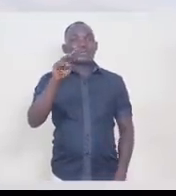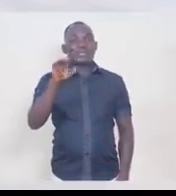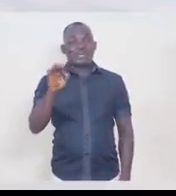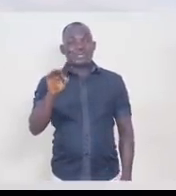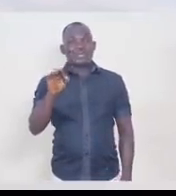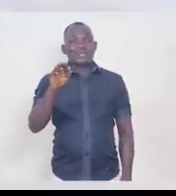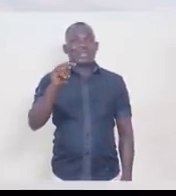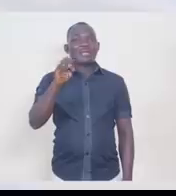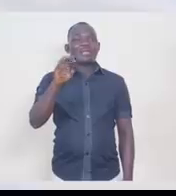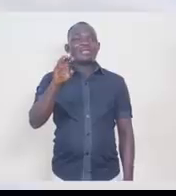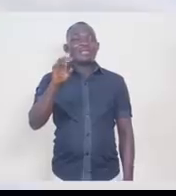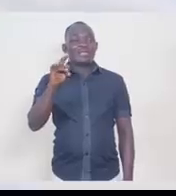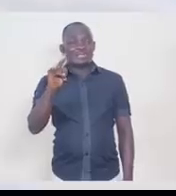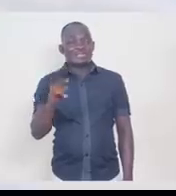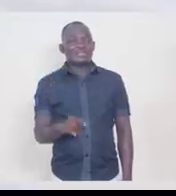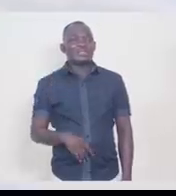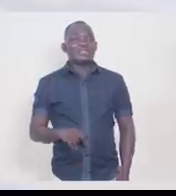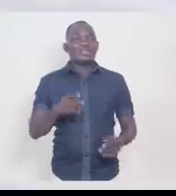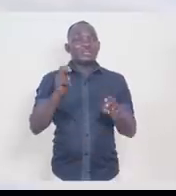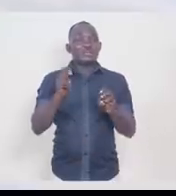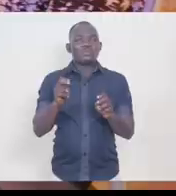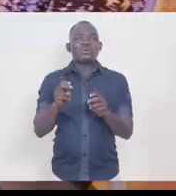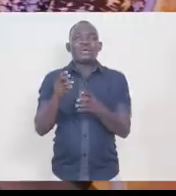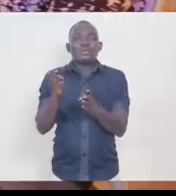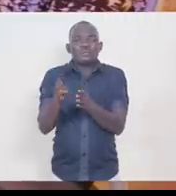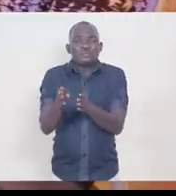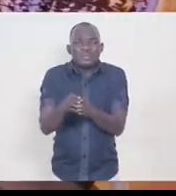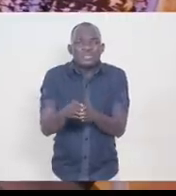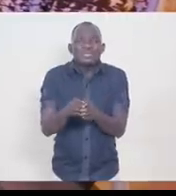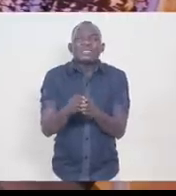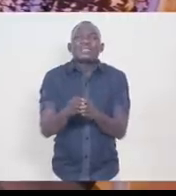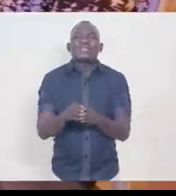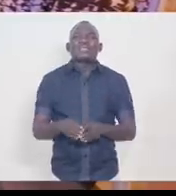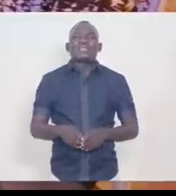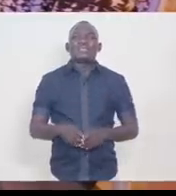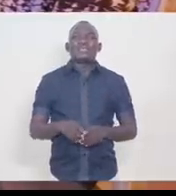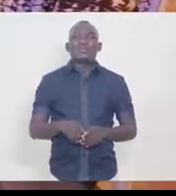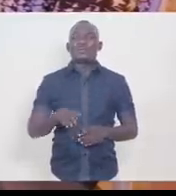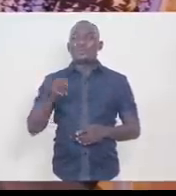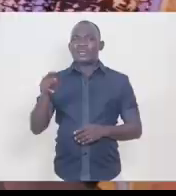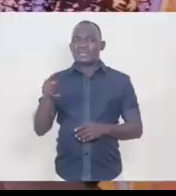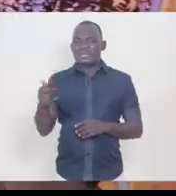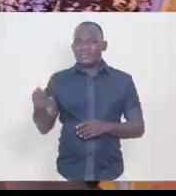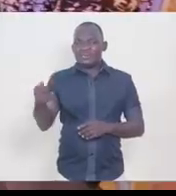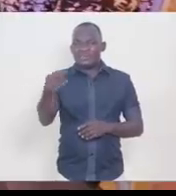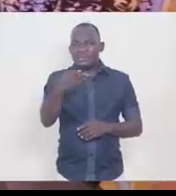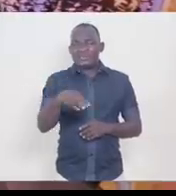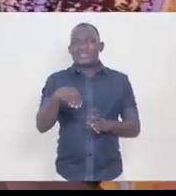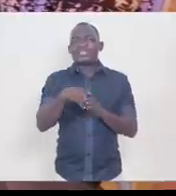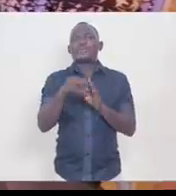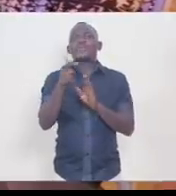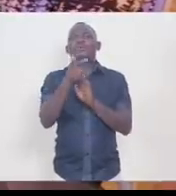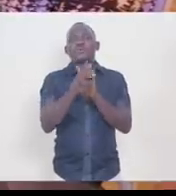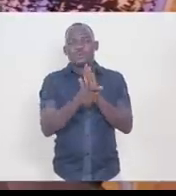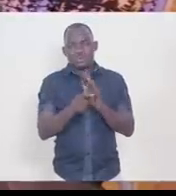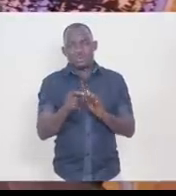you should let your juniors at the chambers check it out for you. Oh, since I'm feeling very generous, let me tell